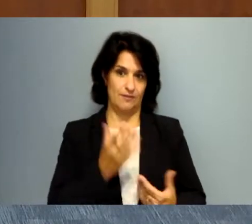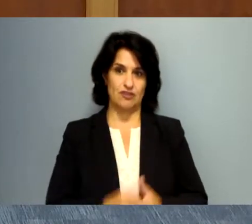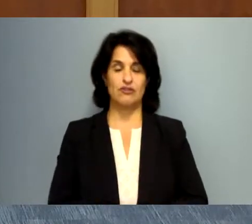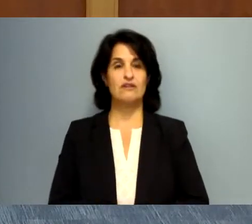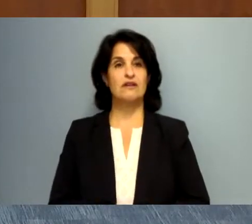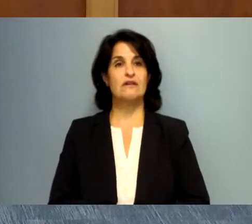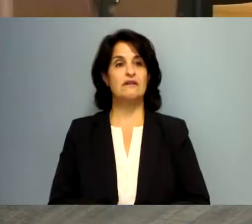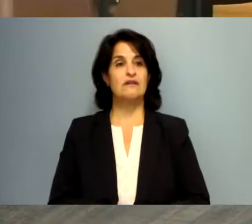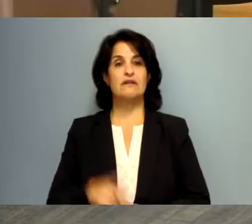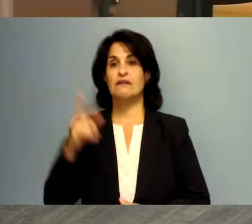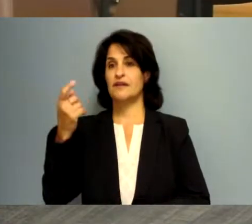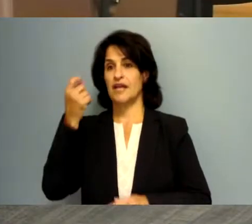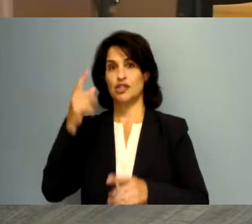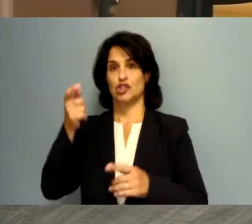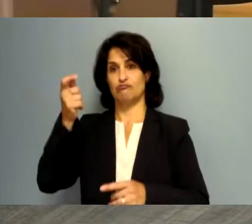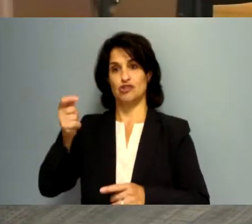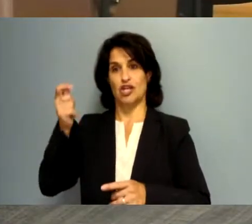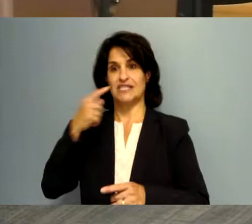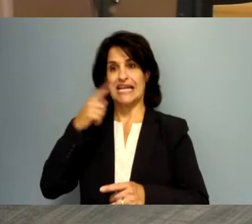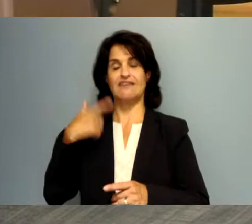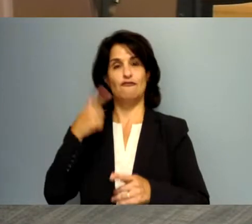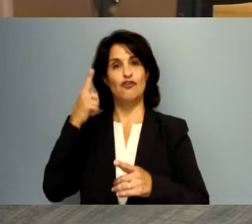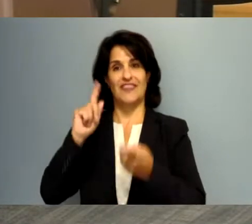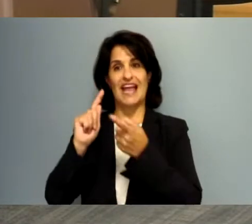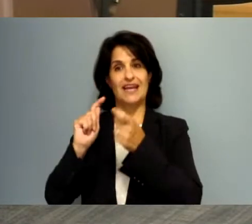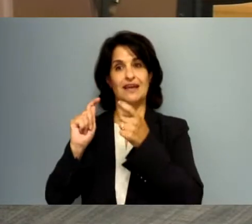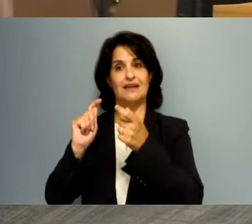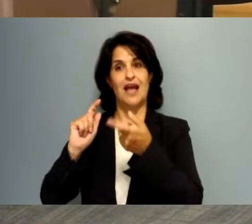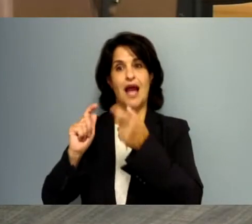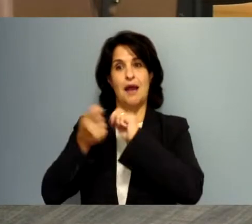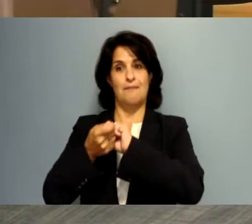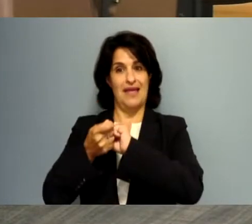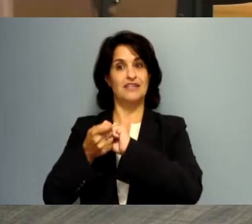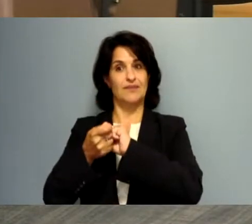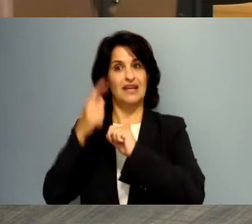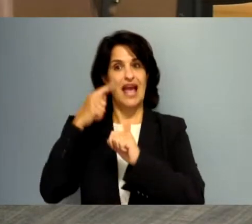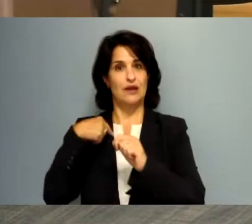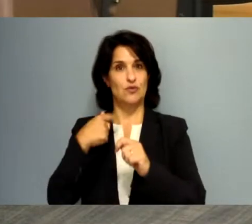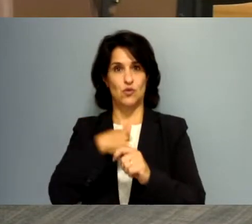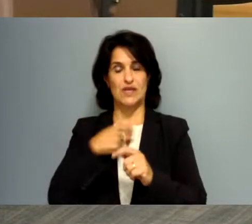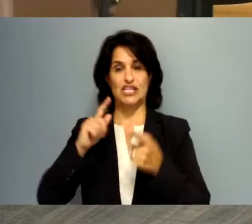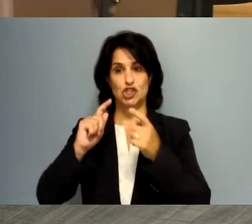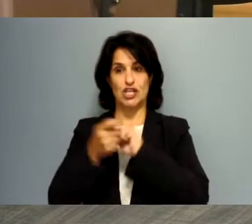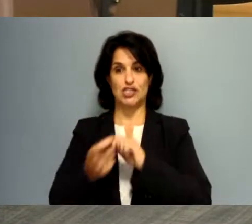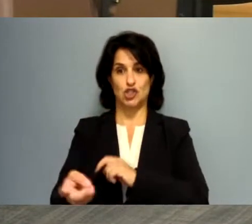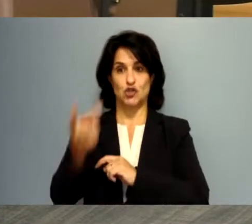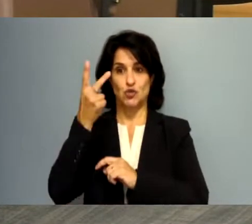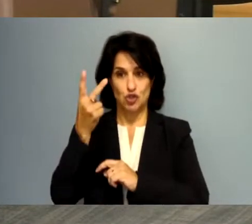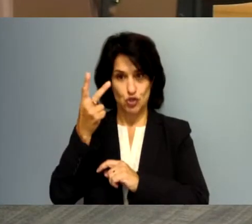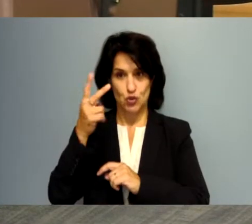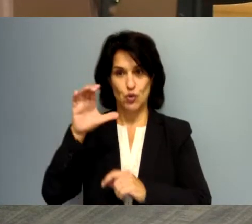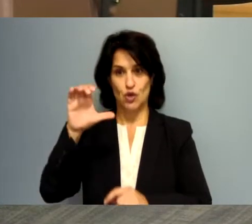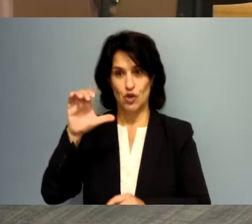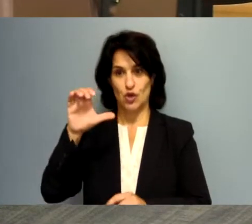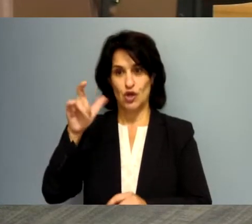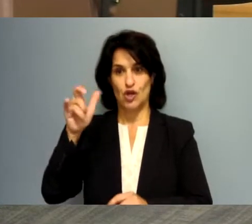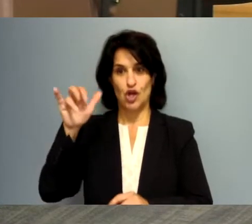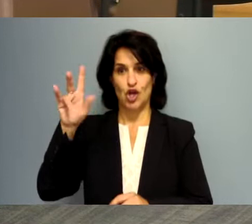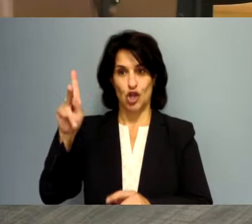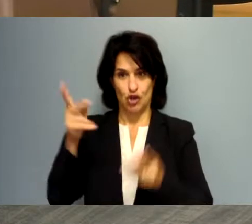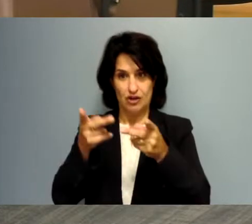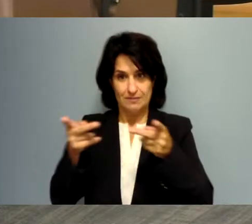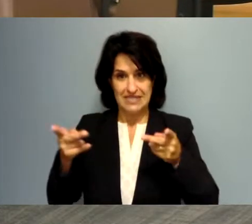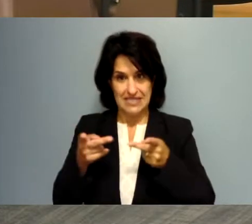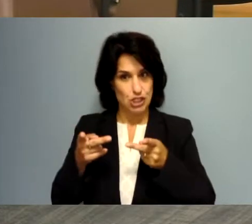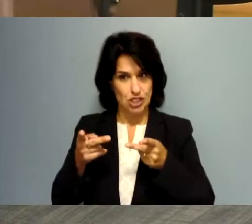Commissioner, with that amendment, I would make a motion that we convert the 2 court clerk positions that are per diem to full-time